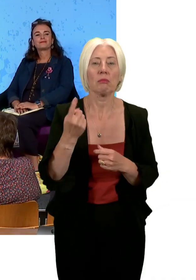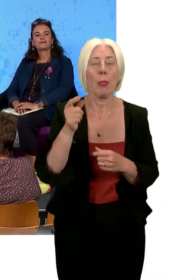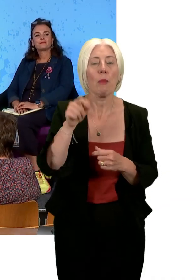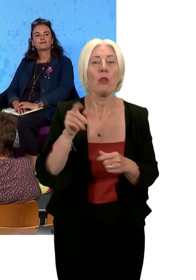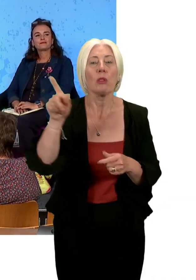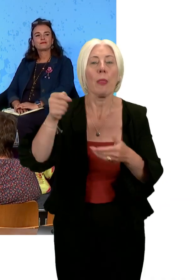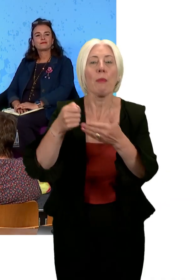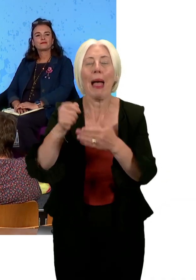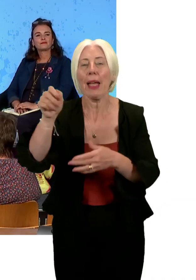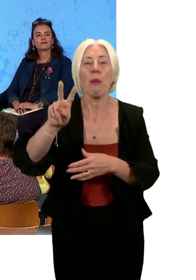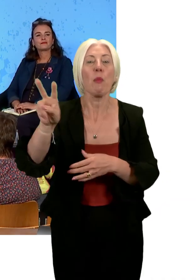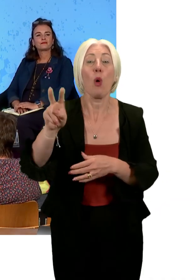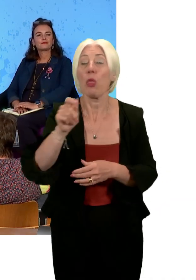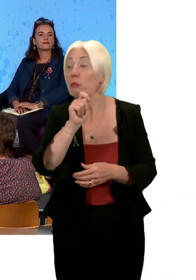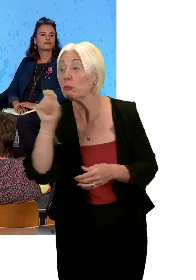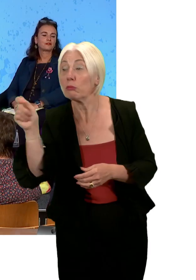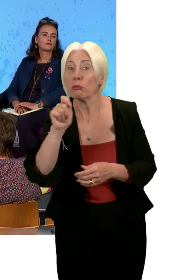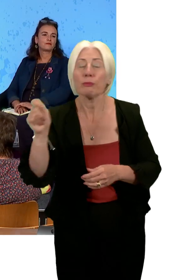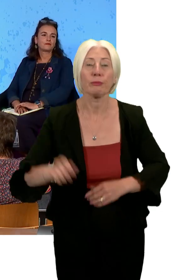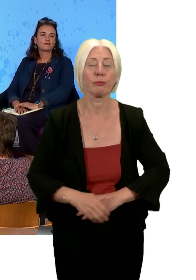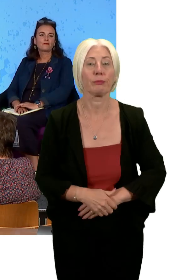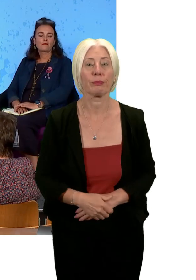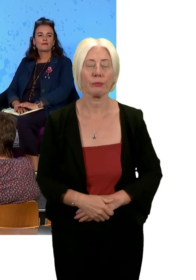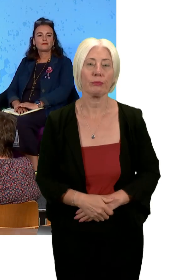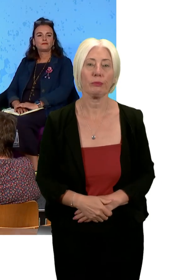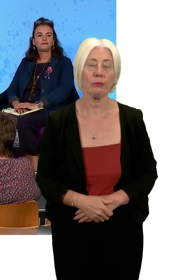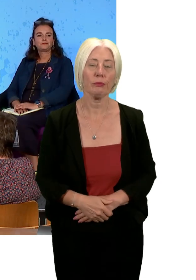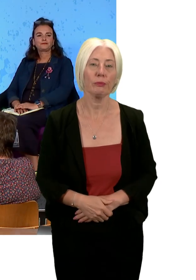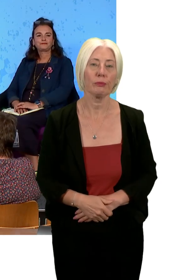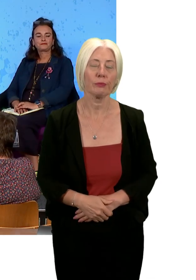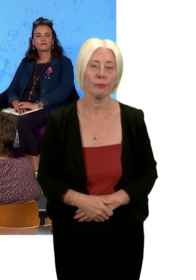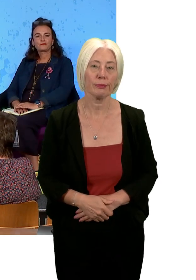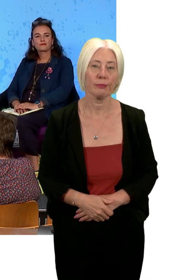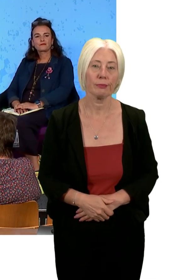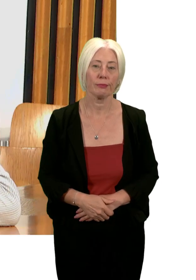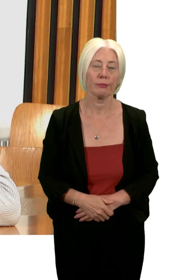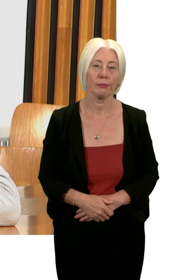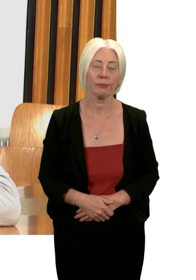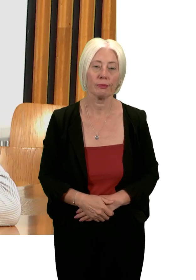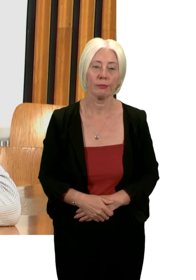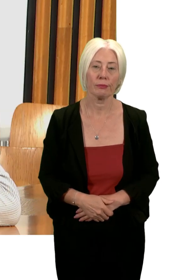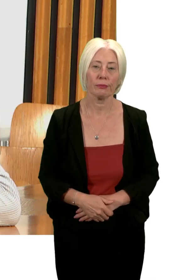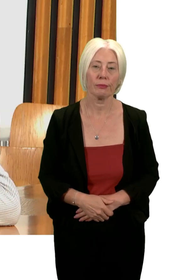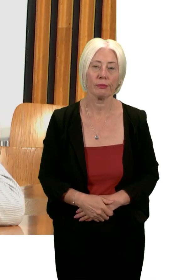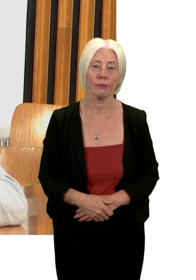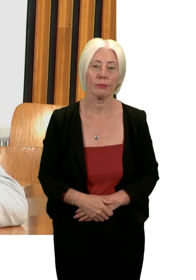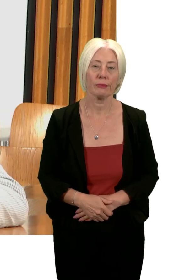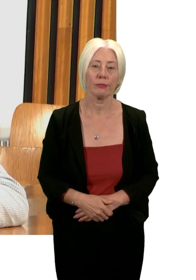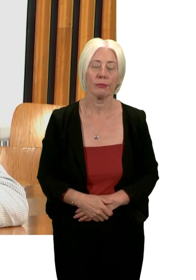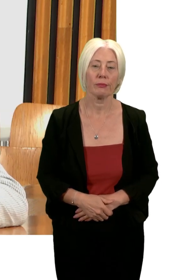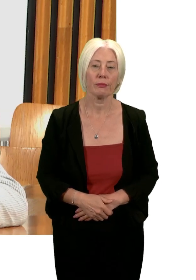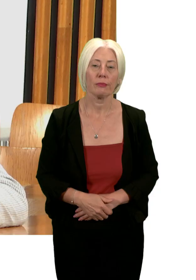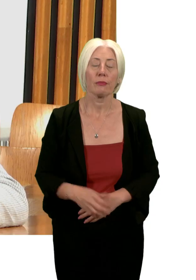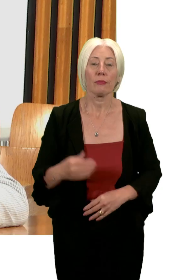we could do both at the same time if you want, actually. Yeah, go. Hi, thanks. I'm from BEATS, which is